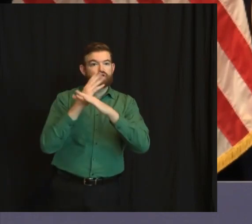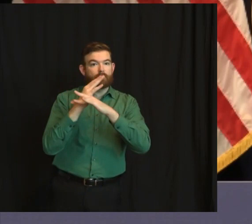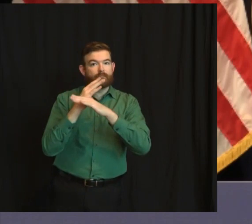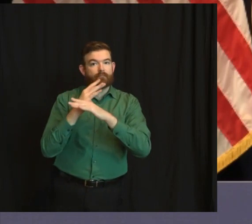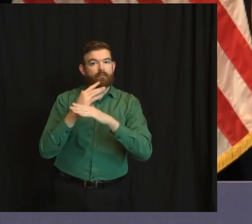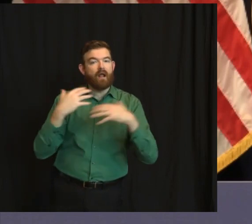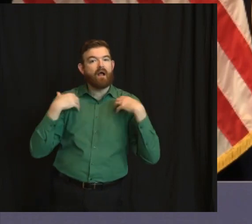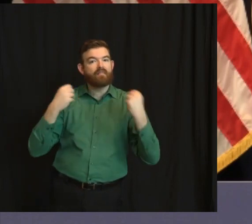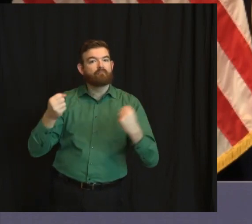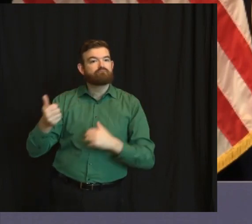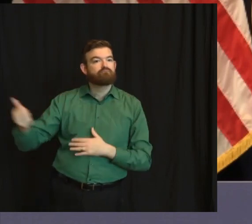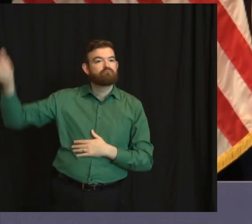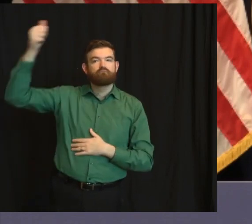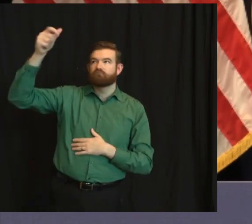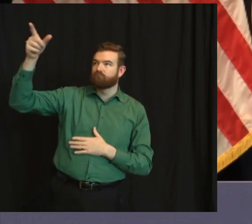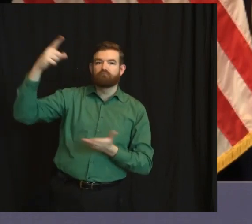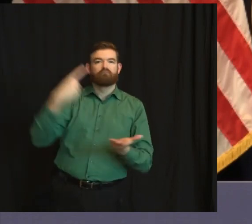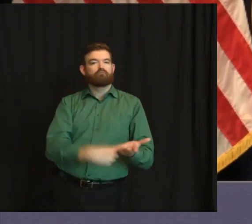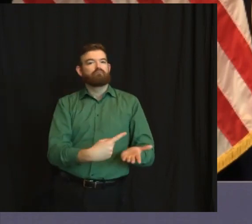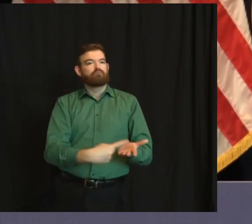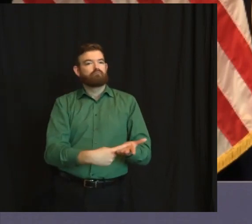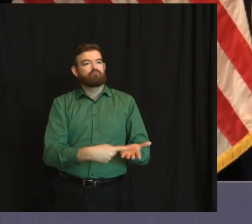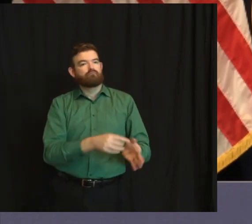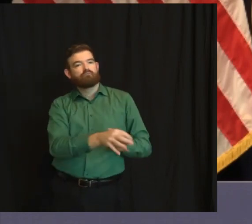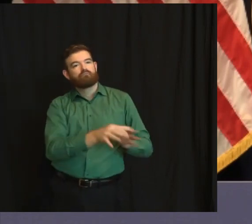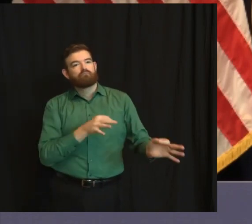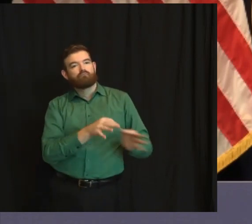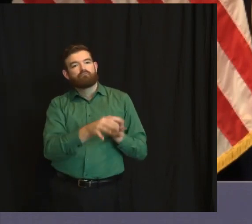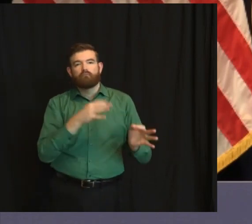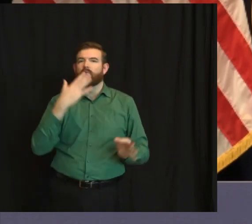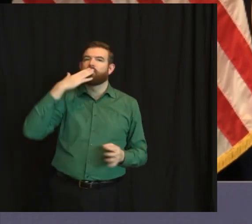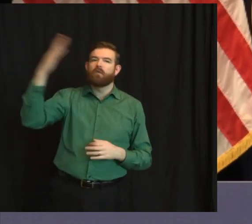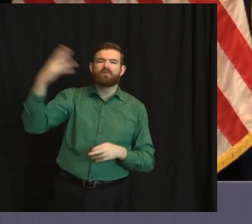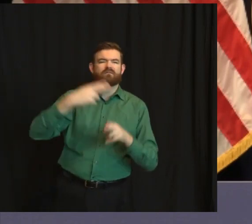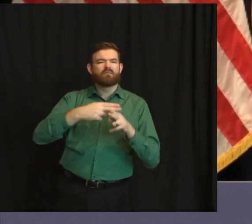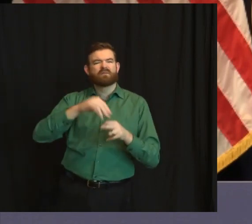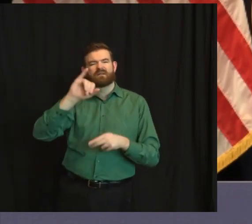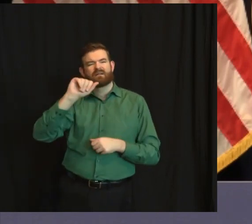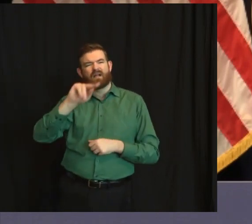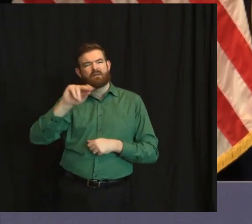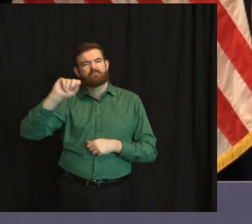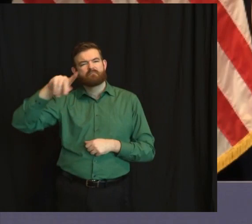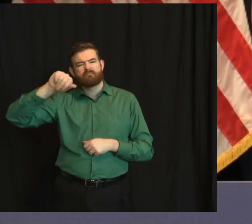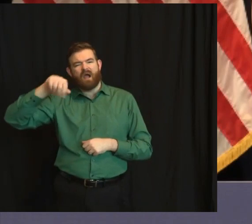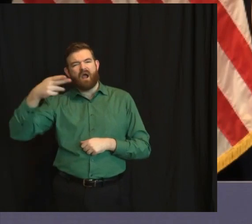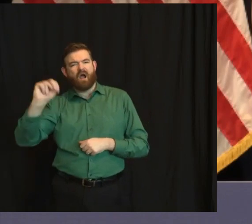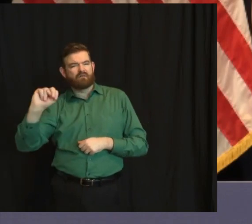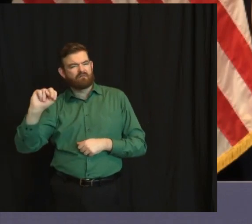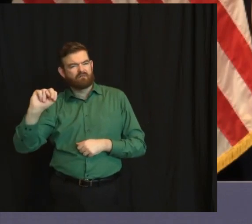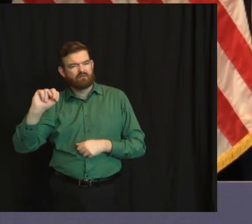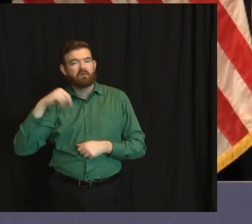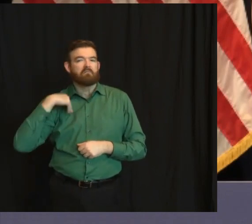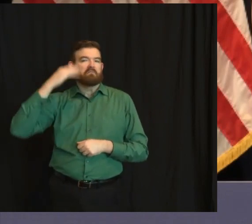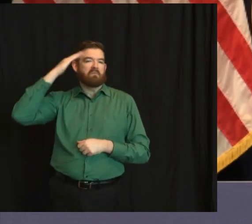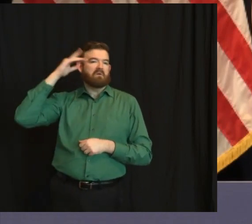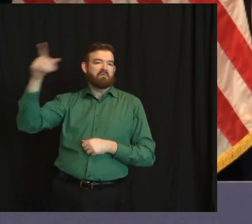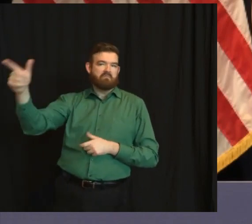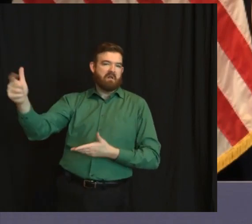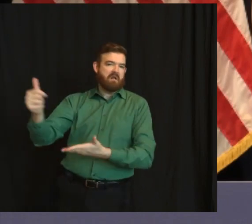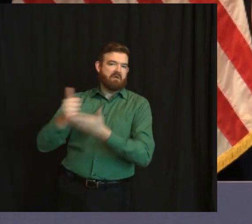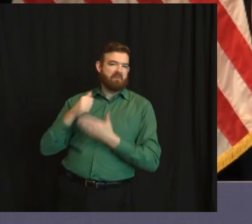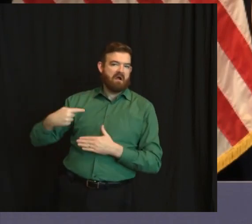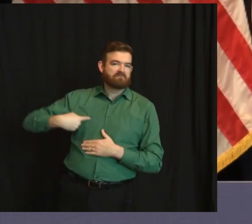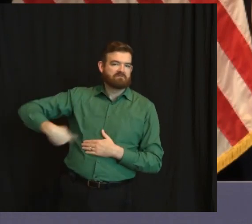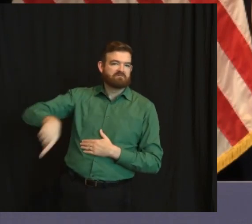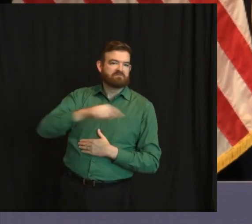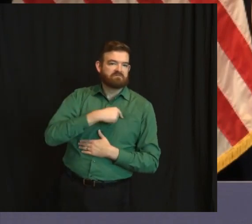him, Jens Spahn, who's a good friend, a shout out. People are coming together, and they know that this is an